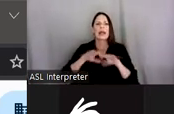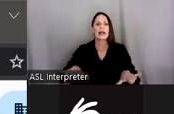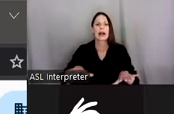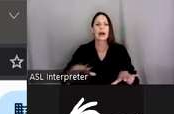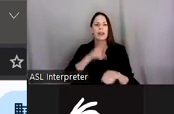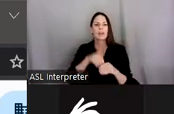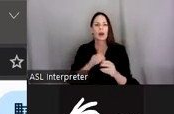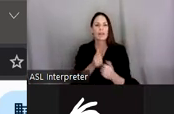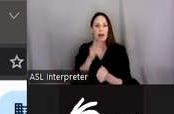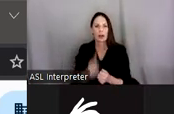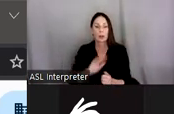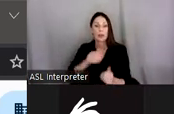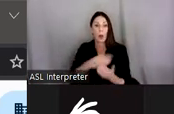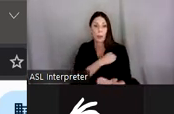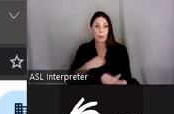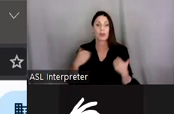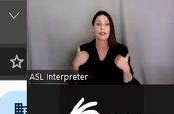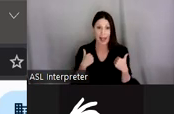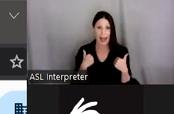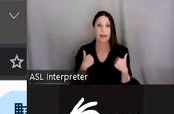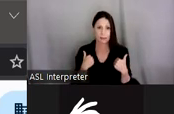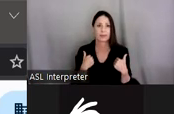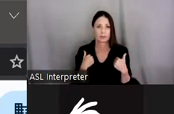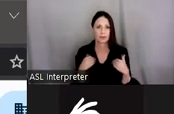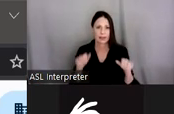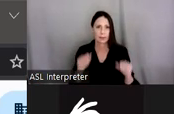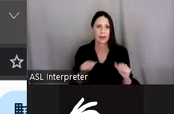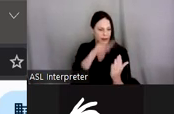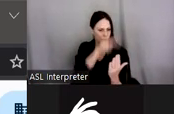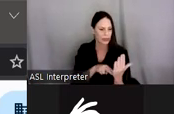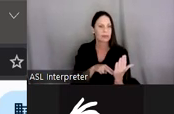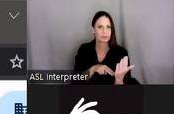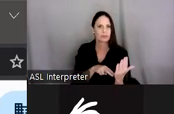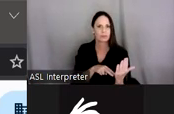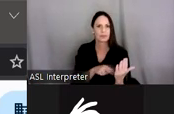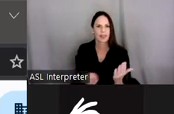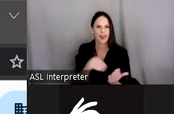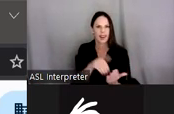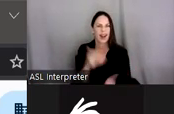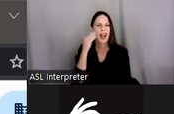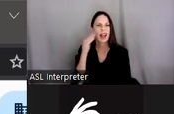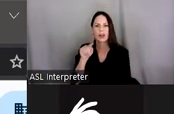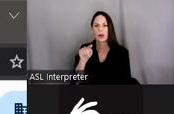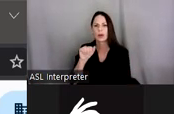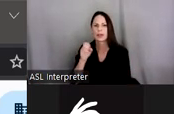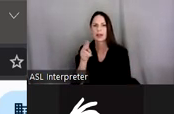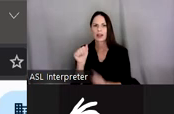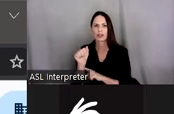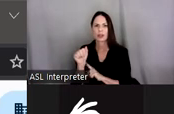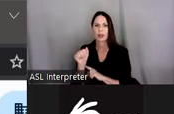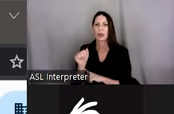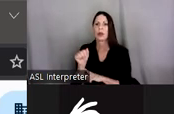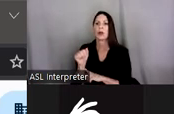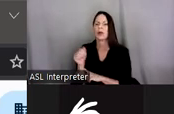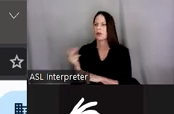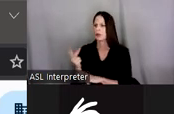that all the members have access and can read over it again. I know, Tasha, that you folks